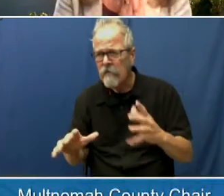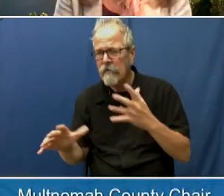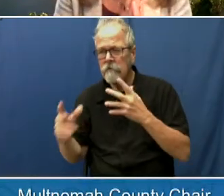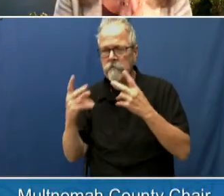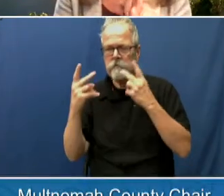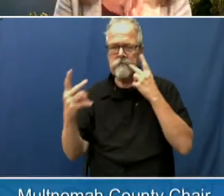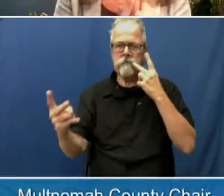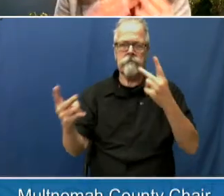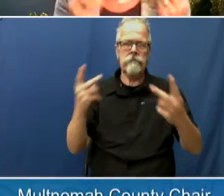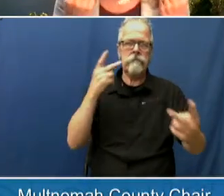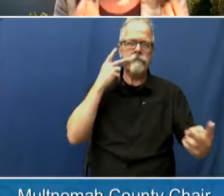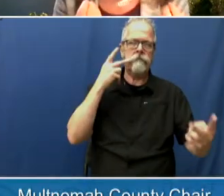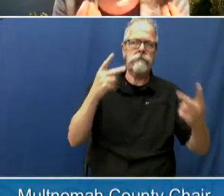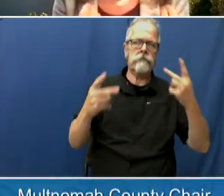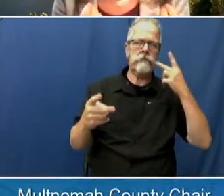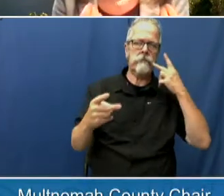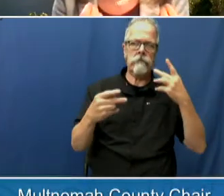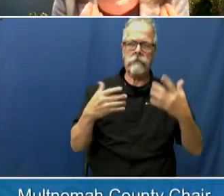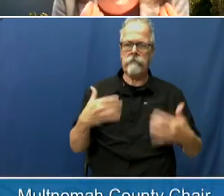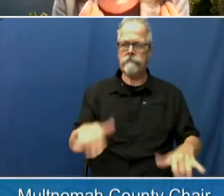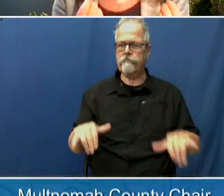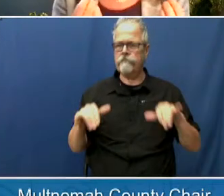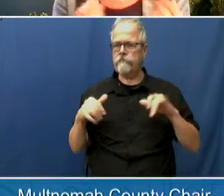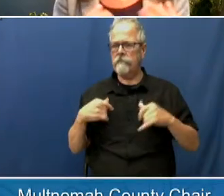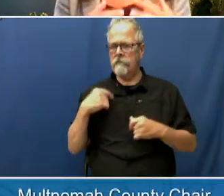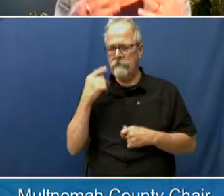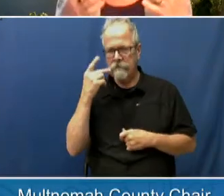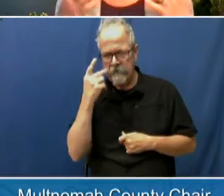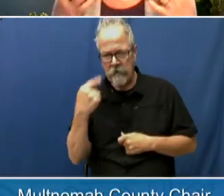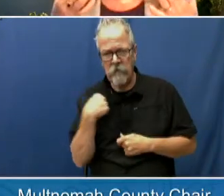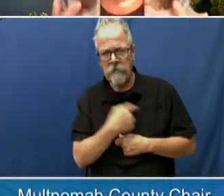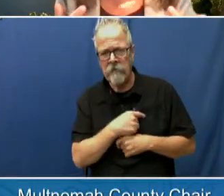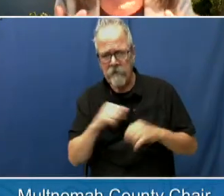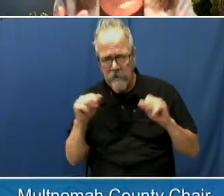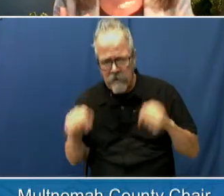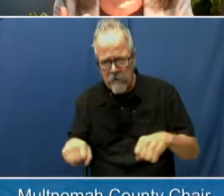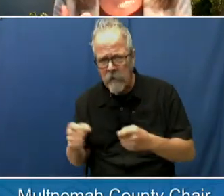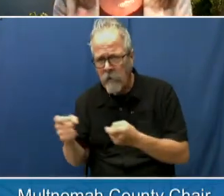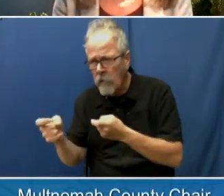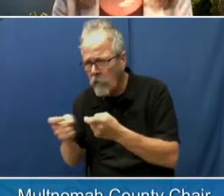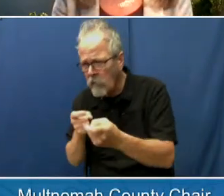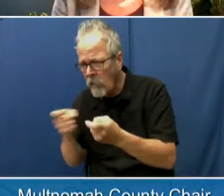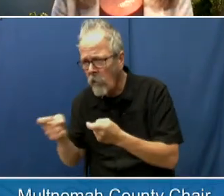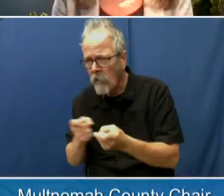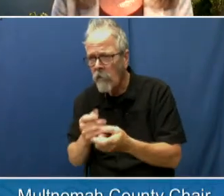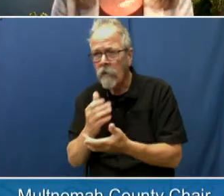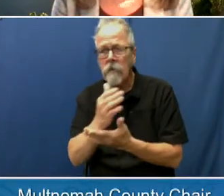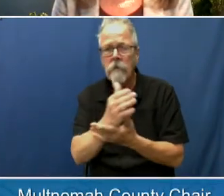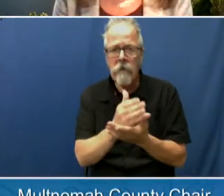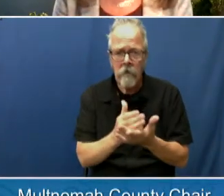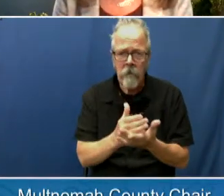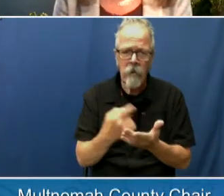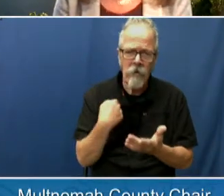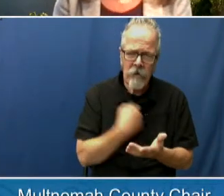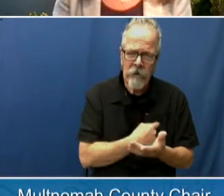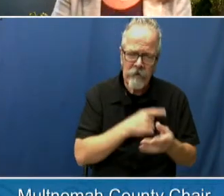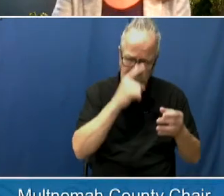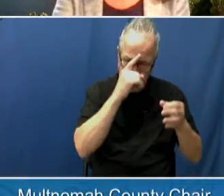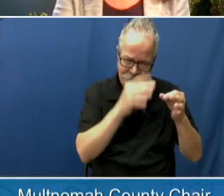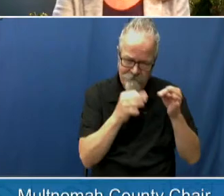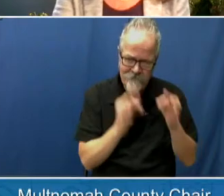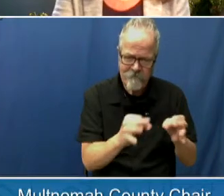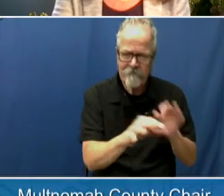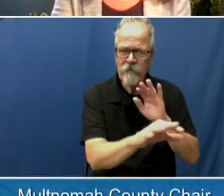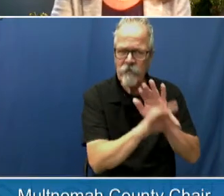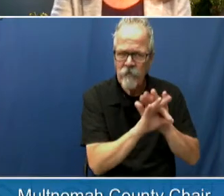and committing to things that we can control, to the things that we can choose, can make a